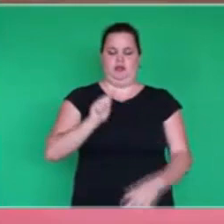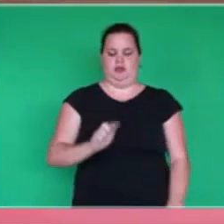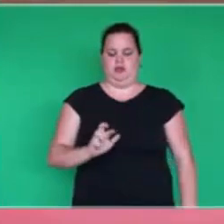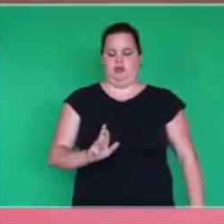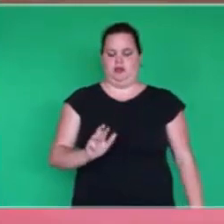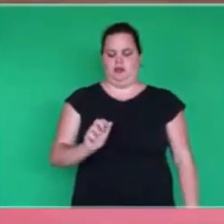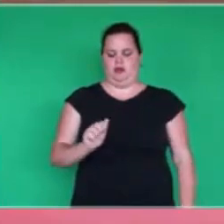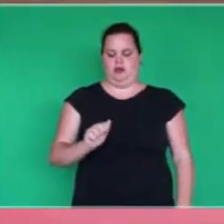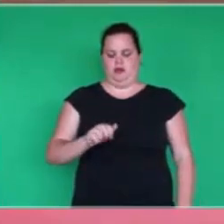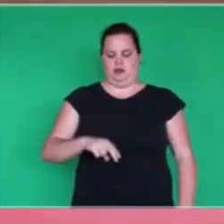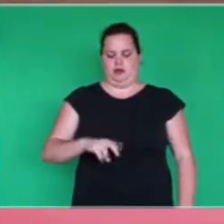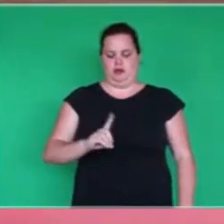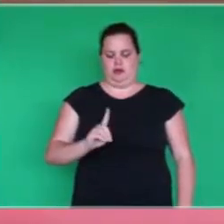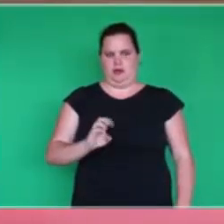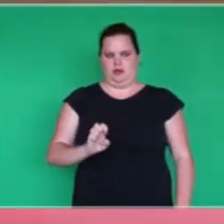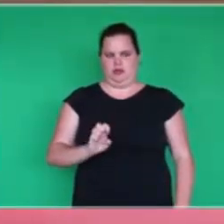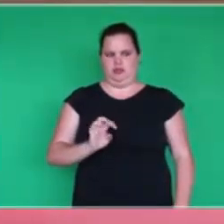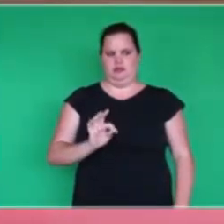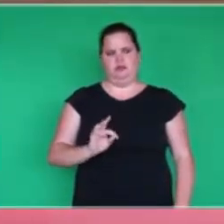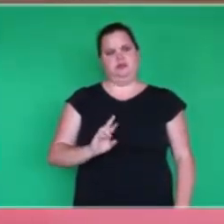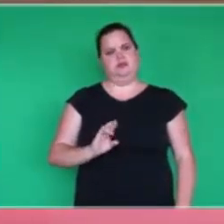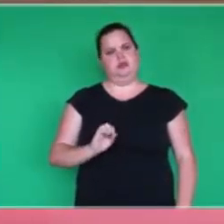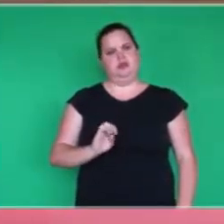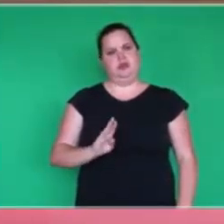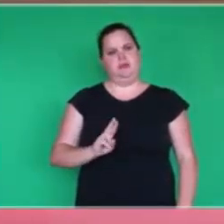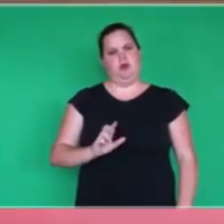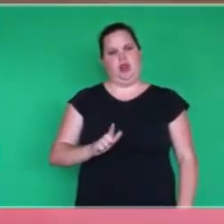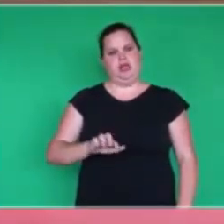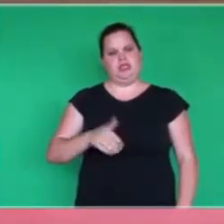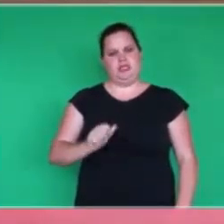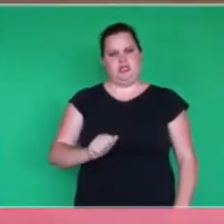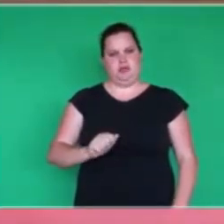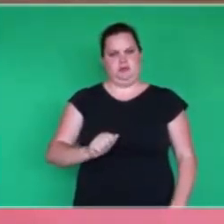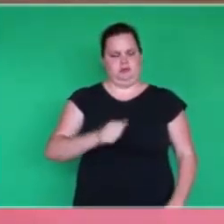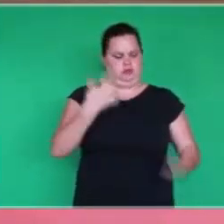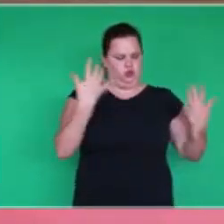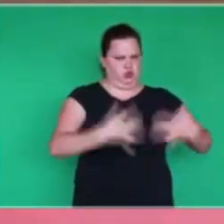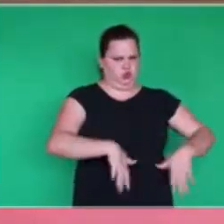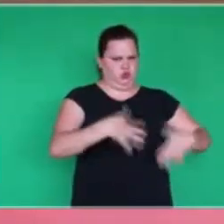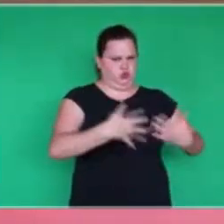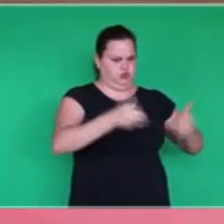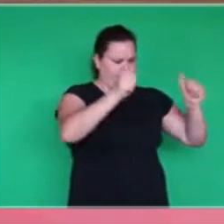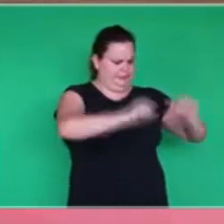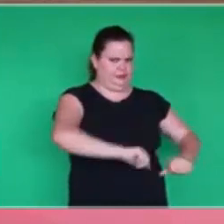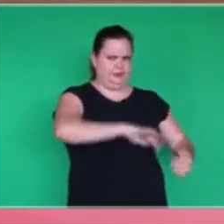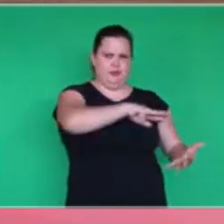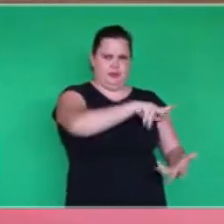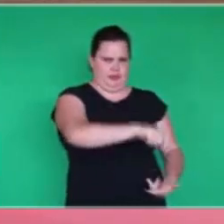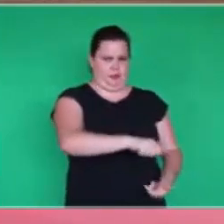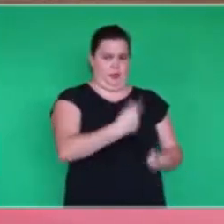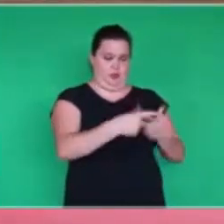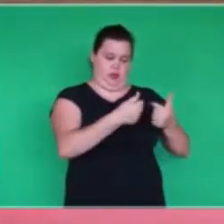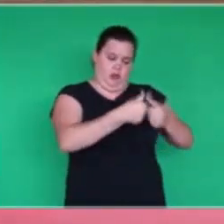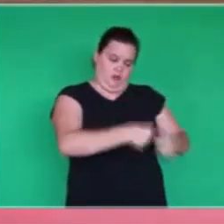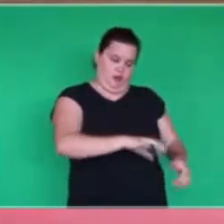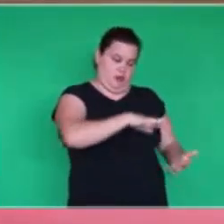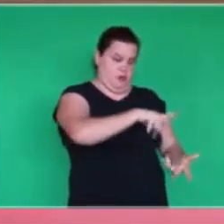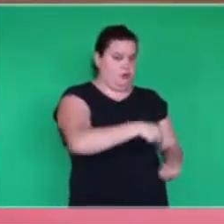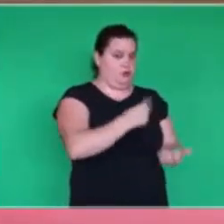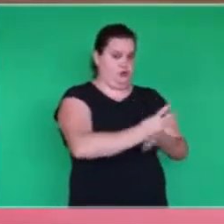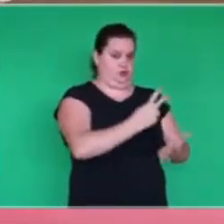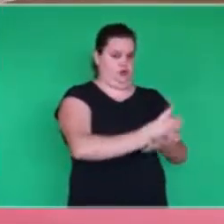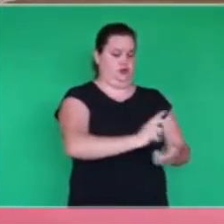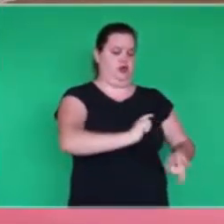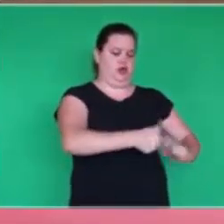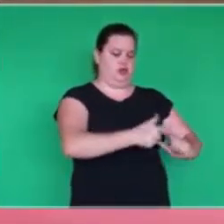world is all against it. We are talking now about a political Israel. The spiritual